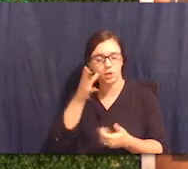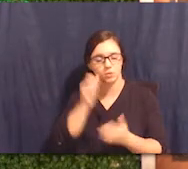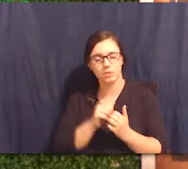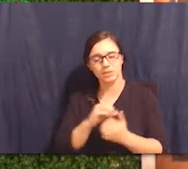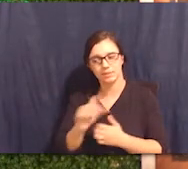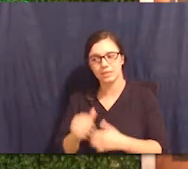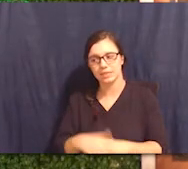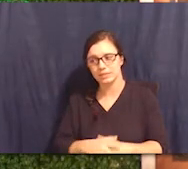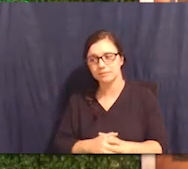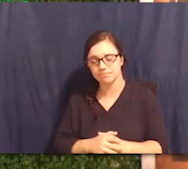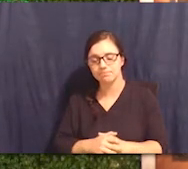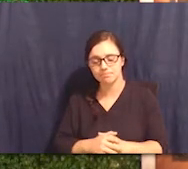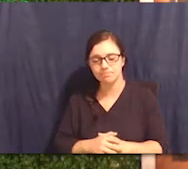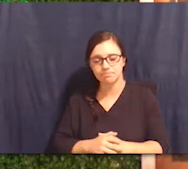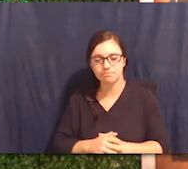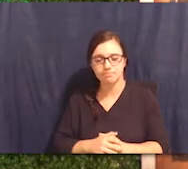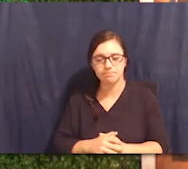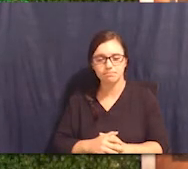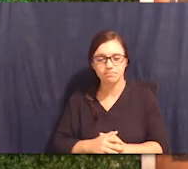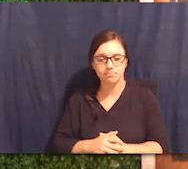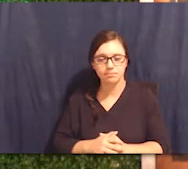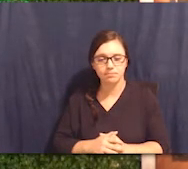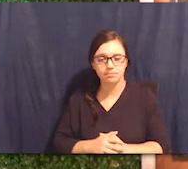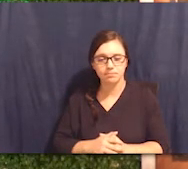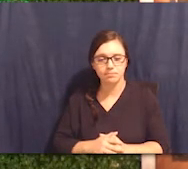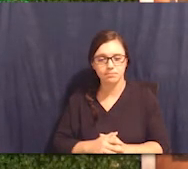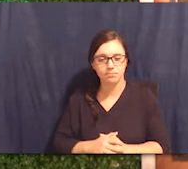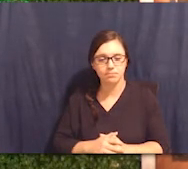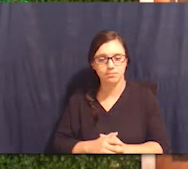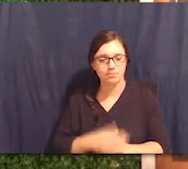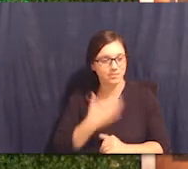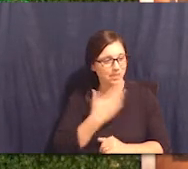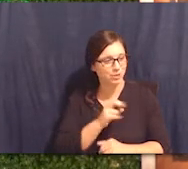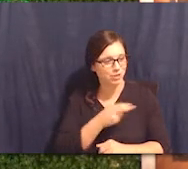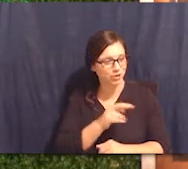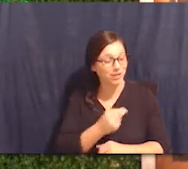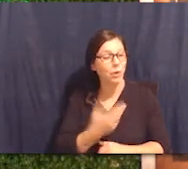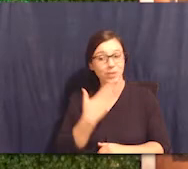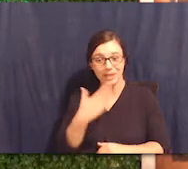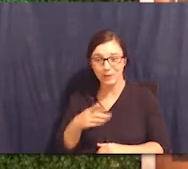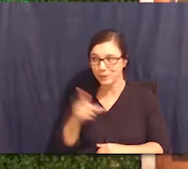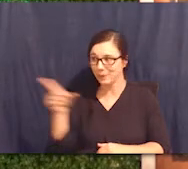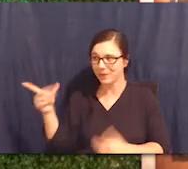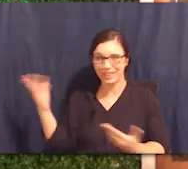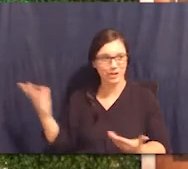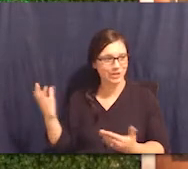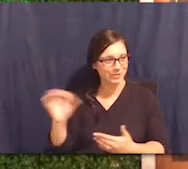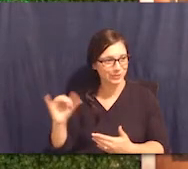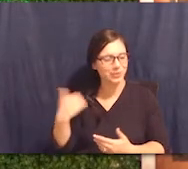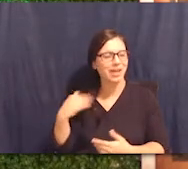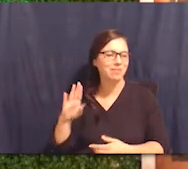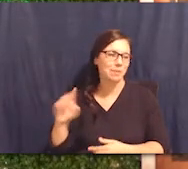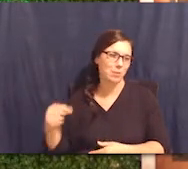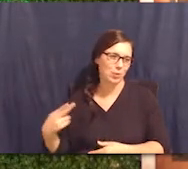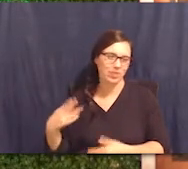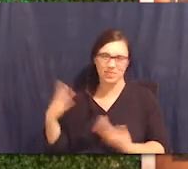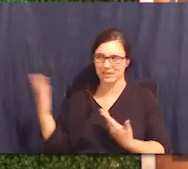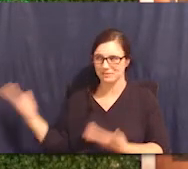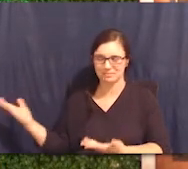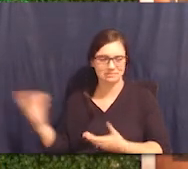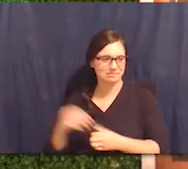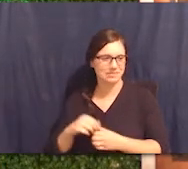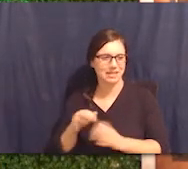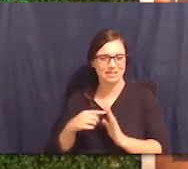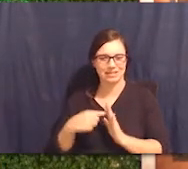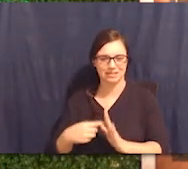of students with disabilities. Thanks for sharing. Oh, thank you. They're also here. They have a booth in